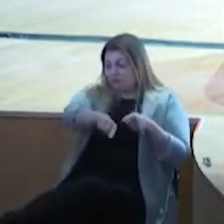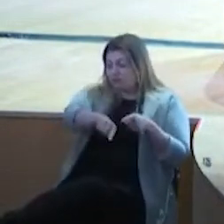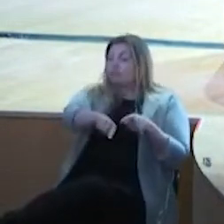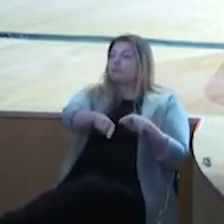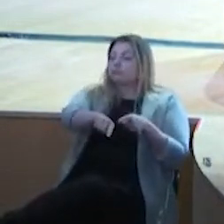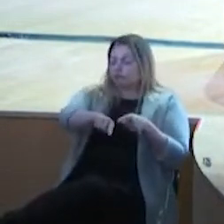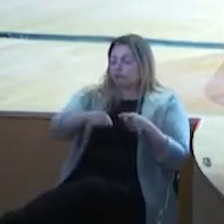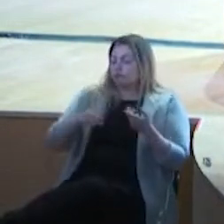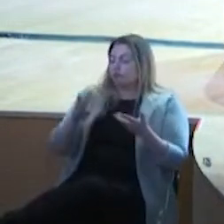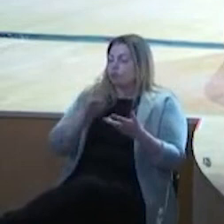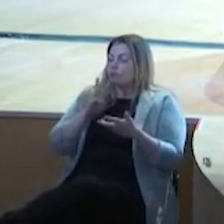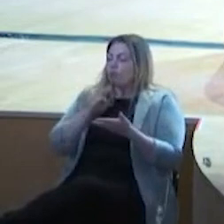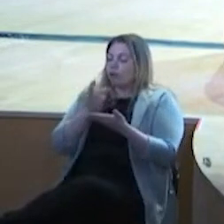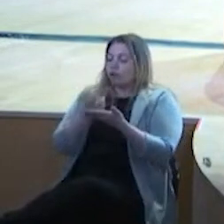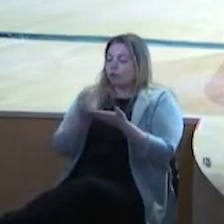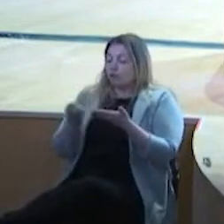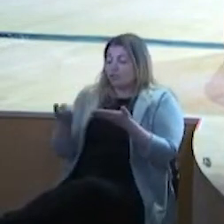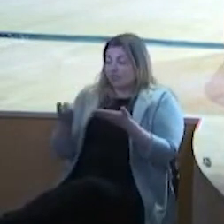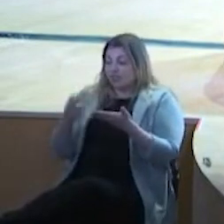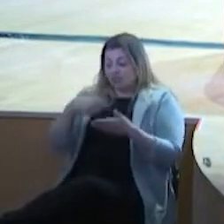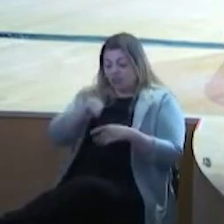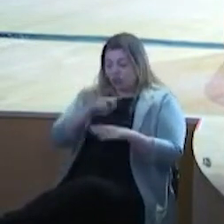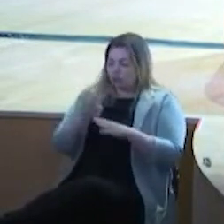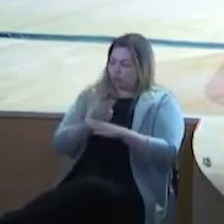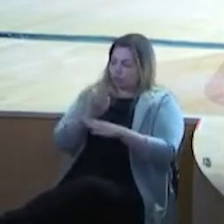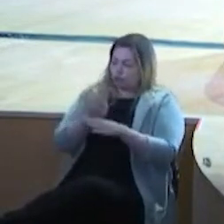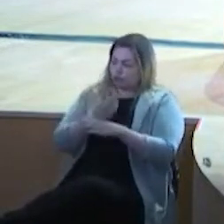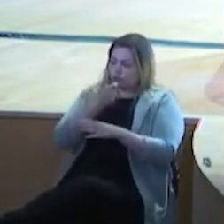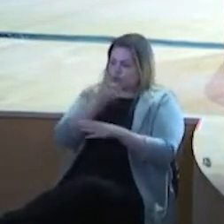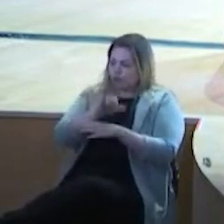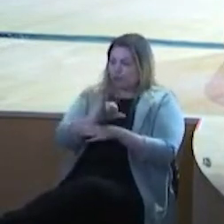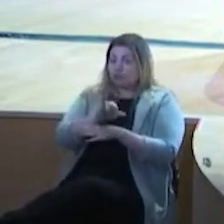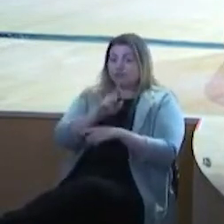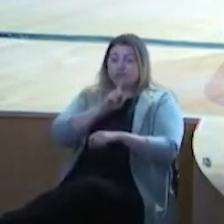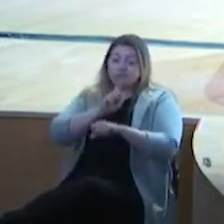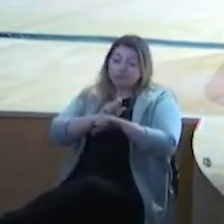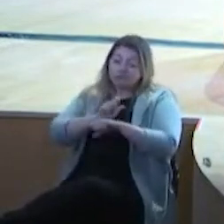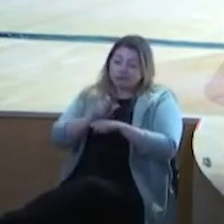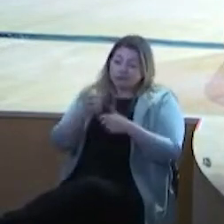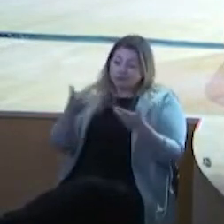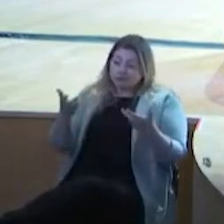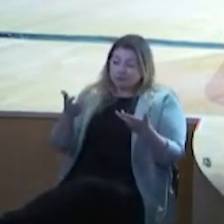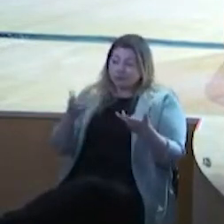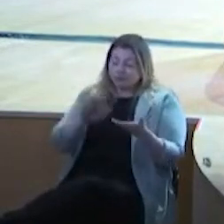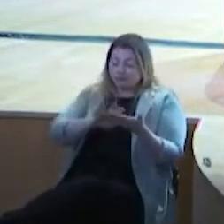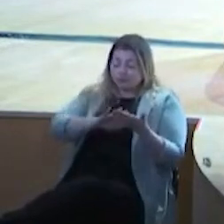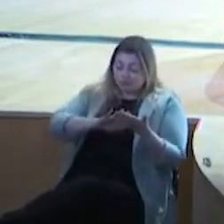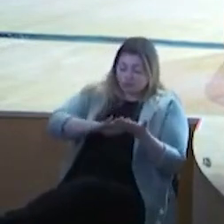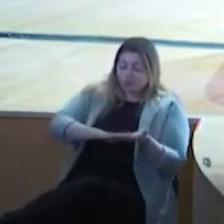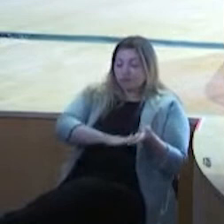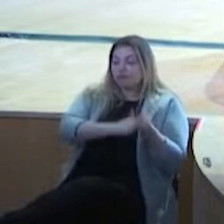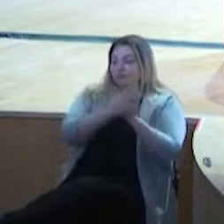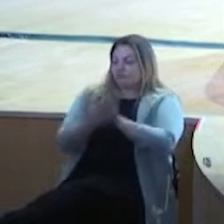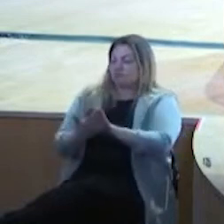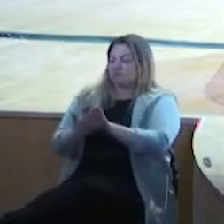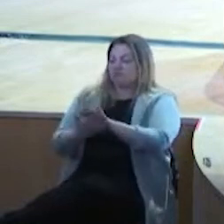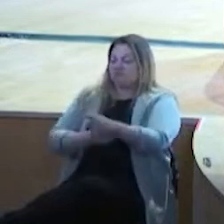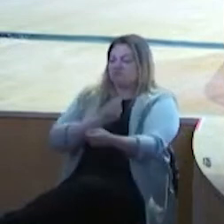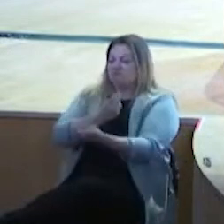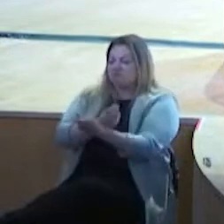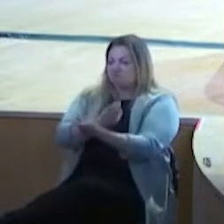the water resources that get utilized are essentially turned into the most poison